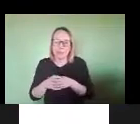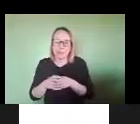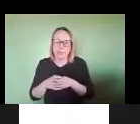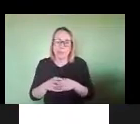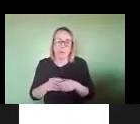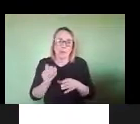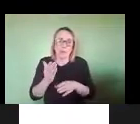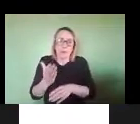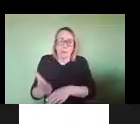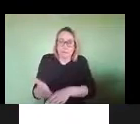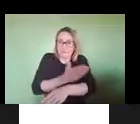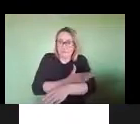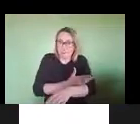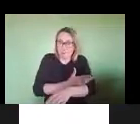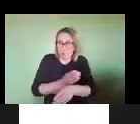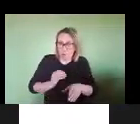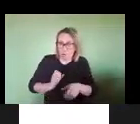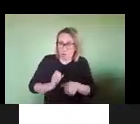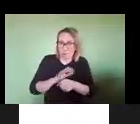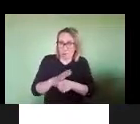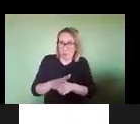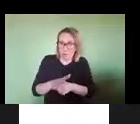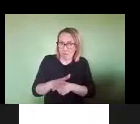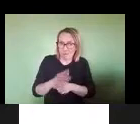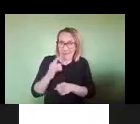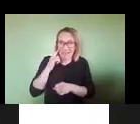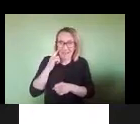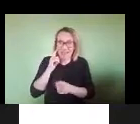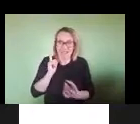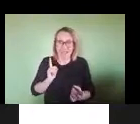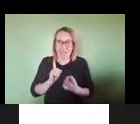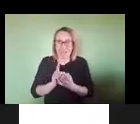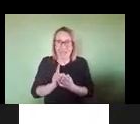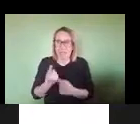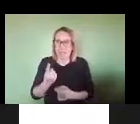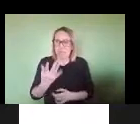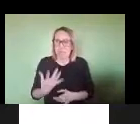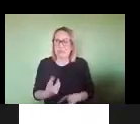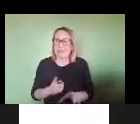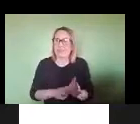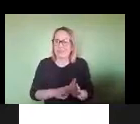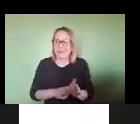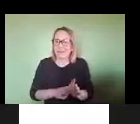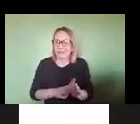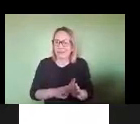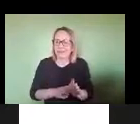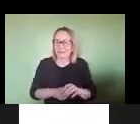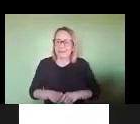Before the virus, I think we used to make one once a year.